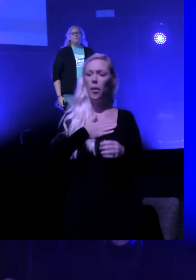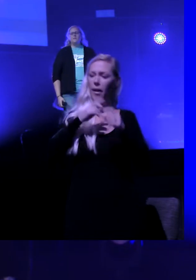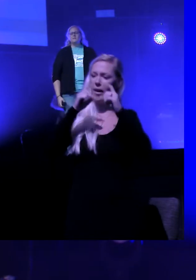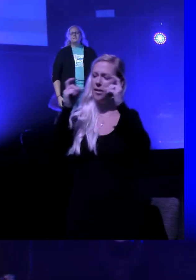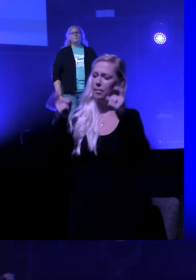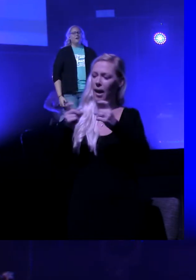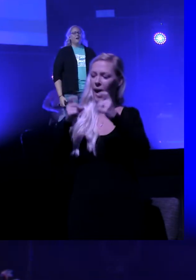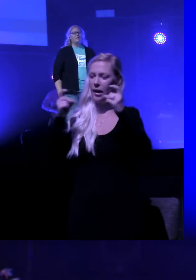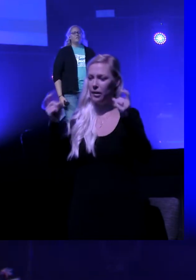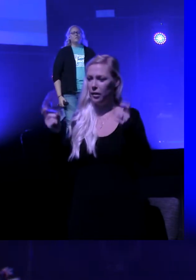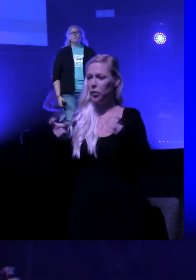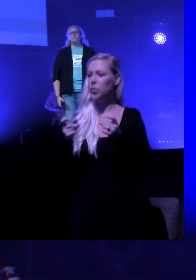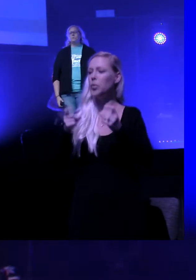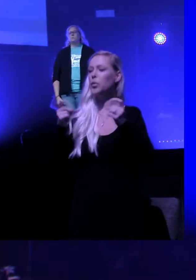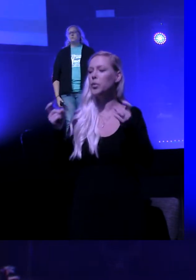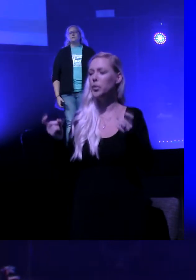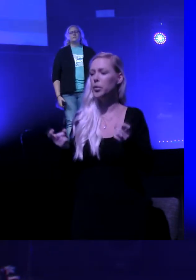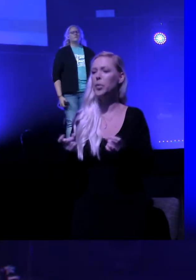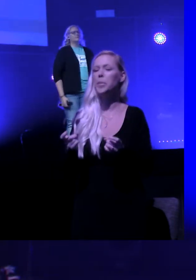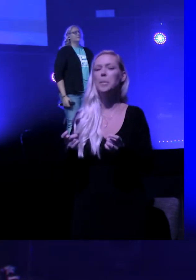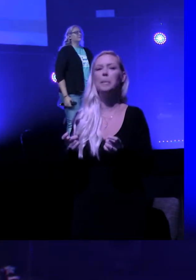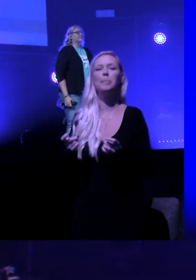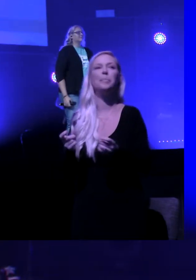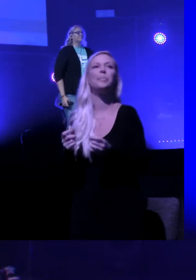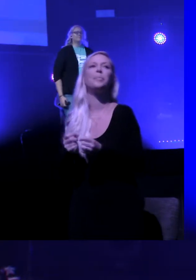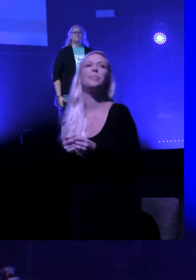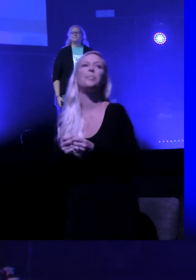weight? It was my tomb